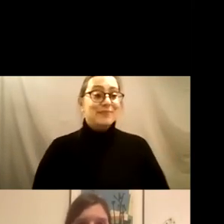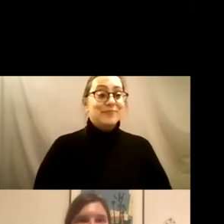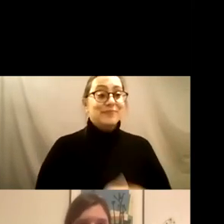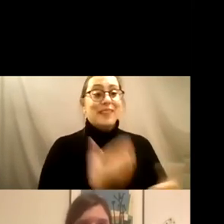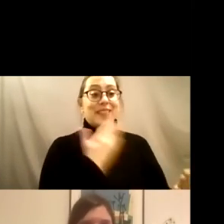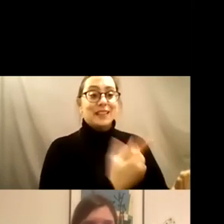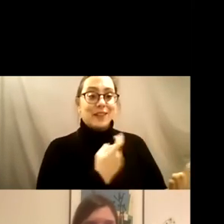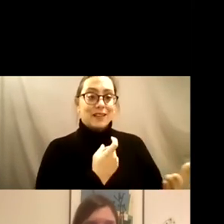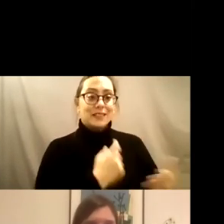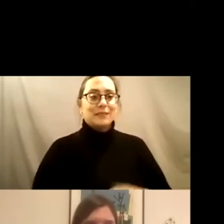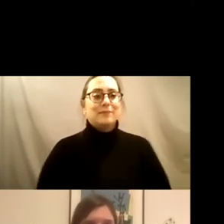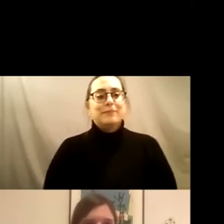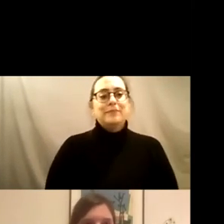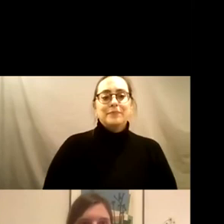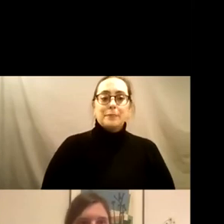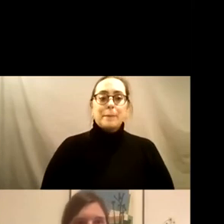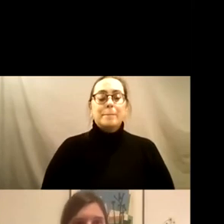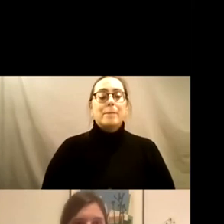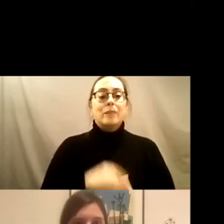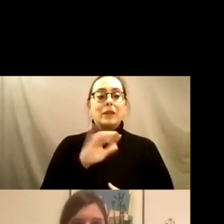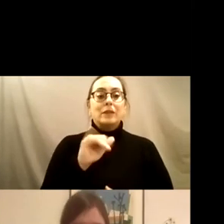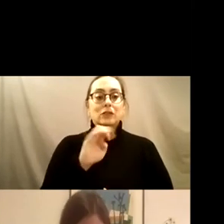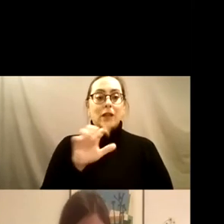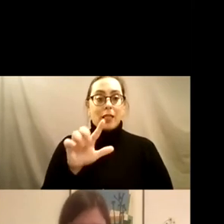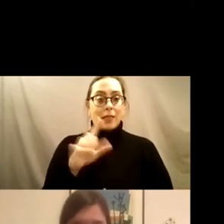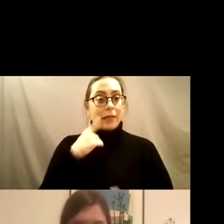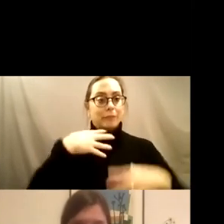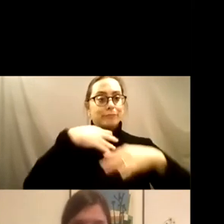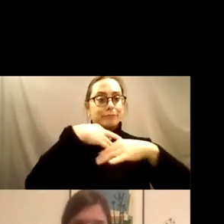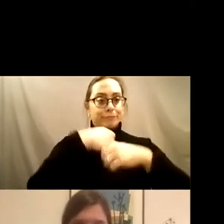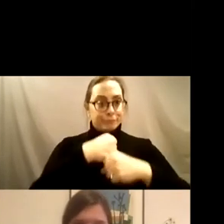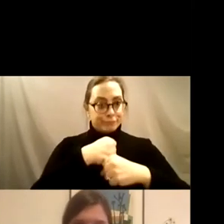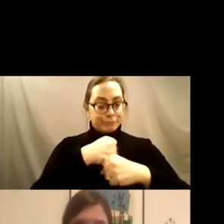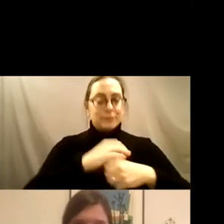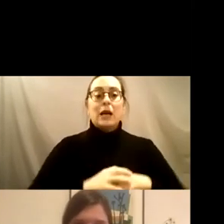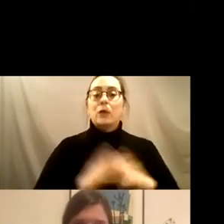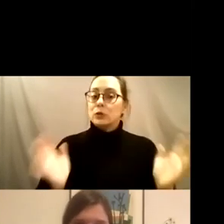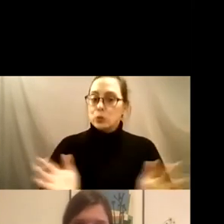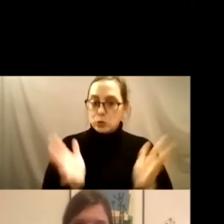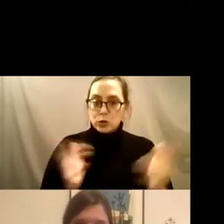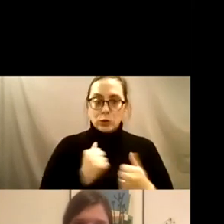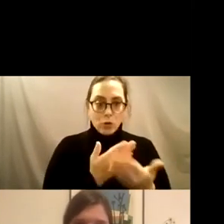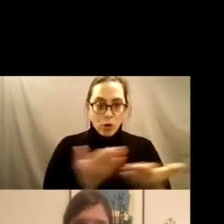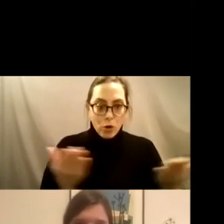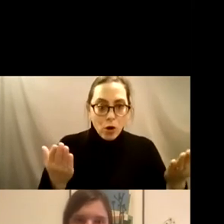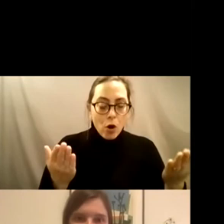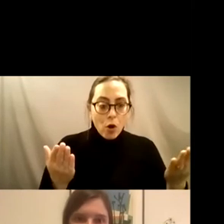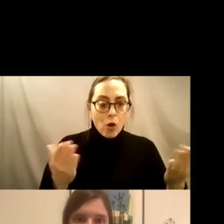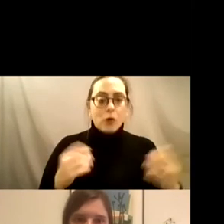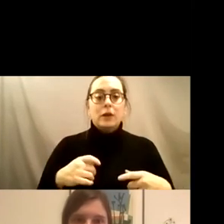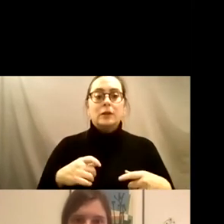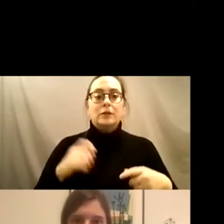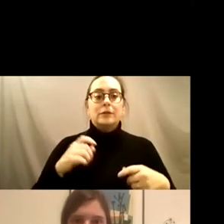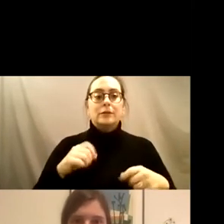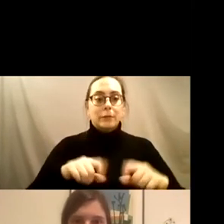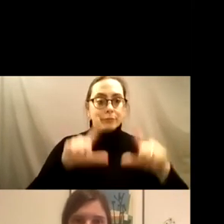asking. Great. Well, I guess we've come to the end. I would like to Yeah. encourage everyone to turn on your videos, unmute